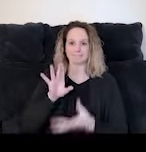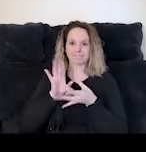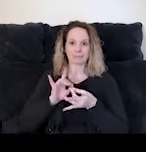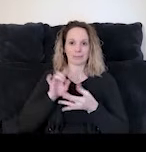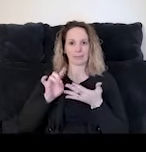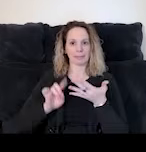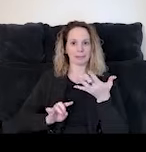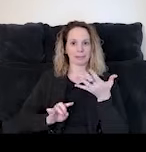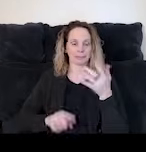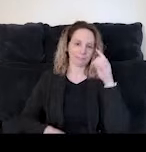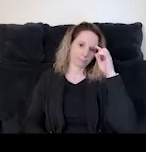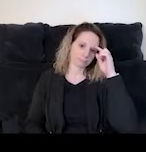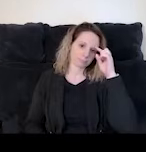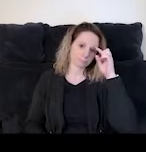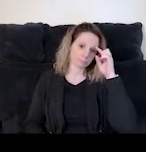the opening to this.